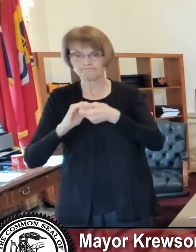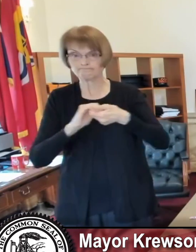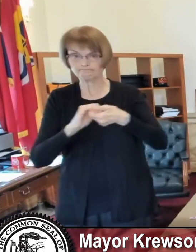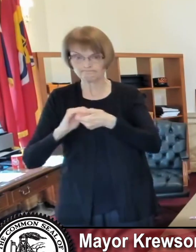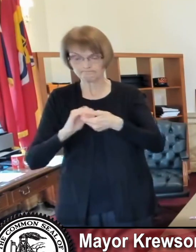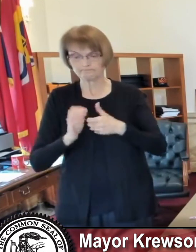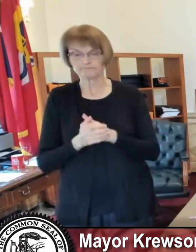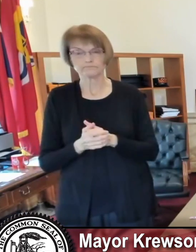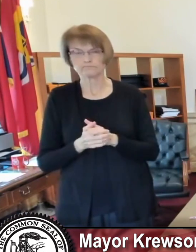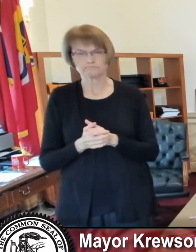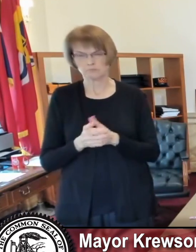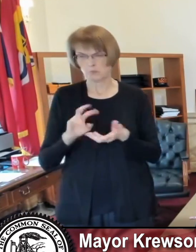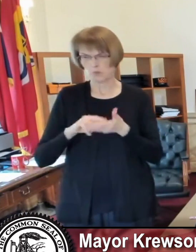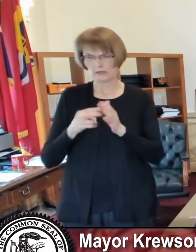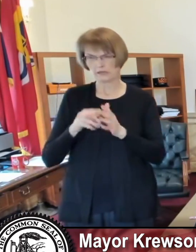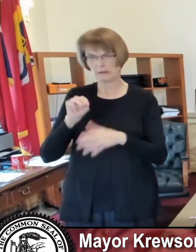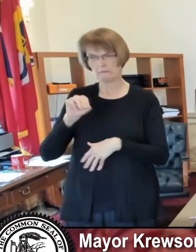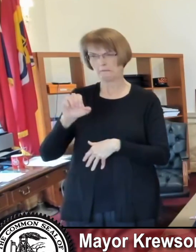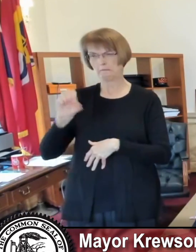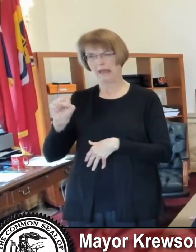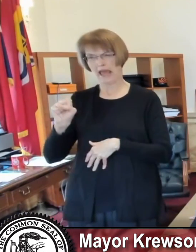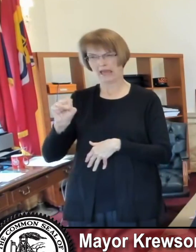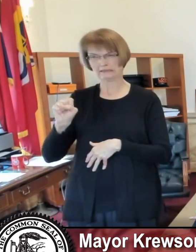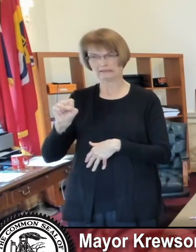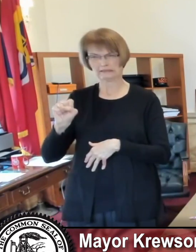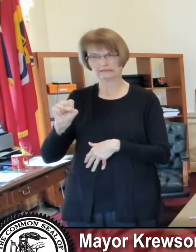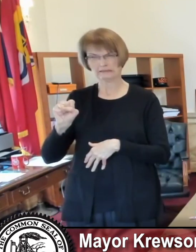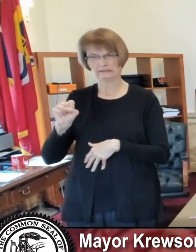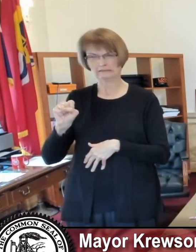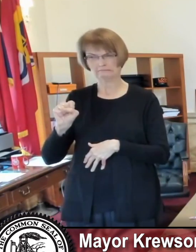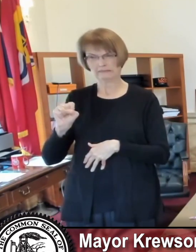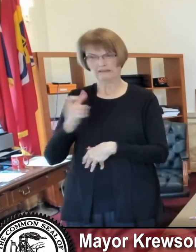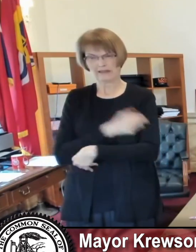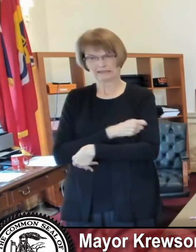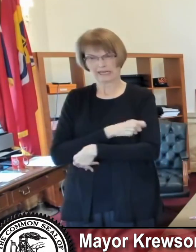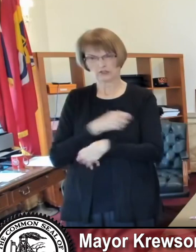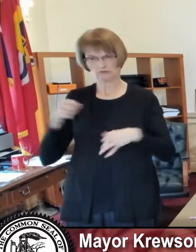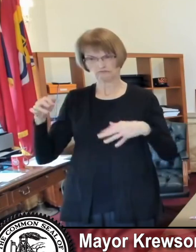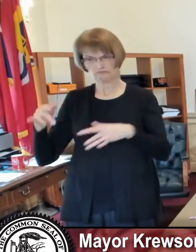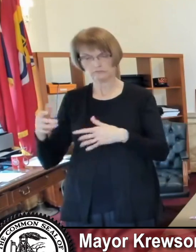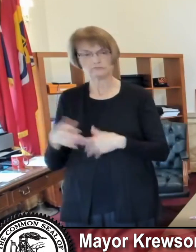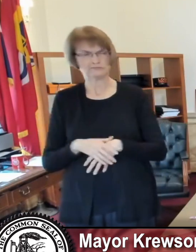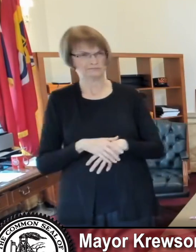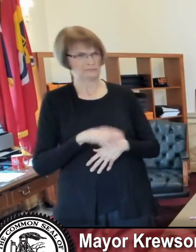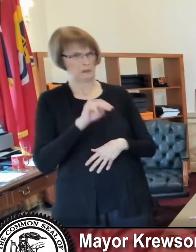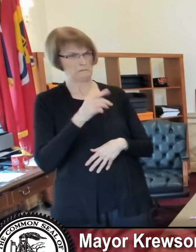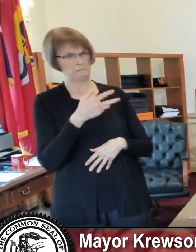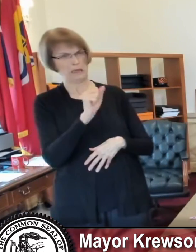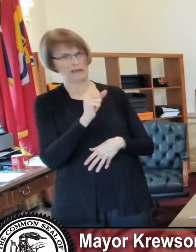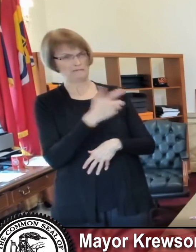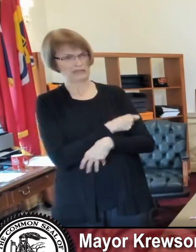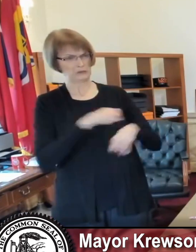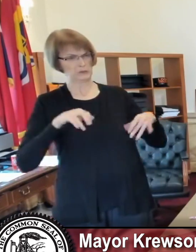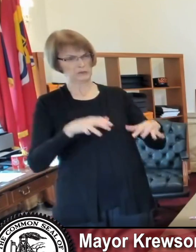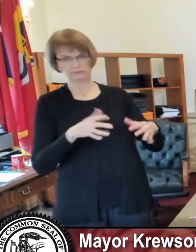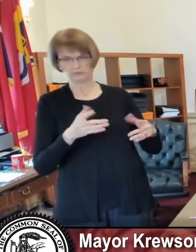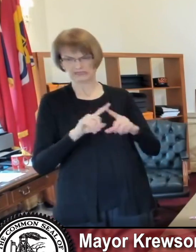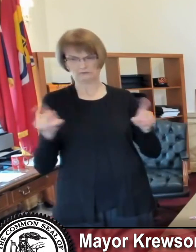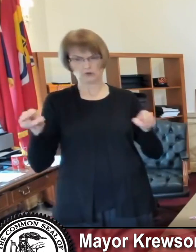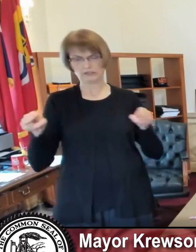Somebody said to me, what's a mass vaccination event and what's a mega vaccination event? I don't think there's a solid description for that,